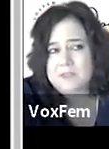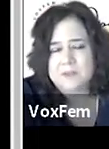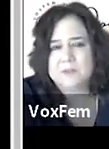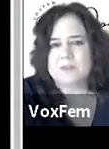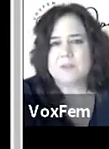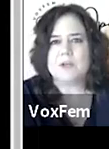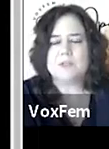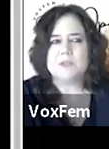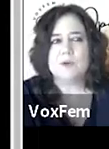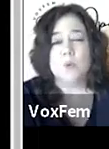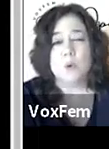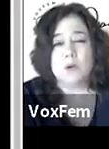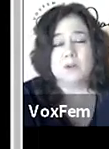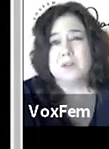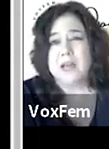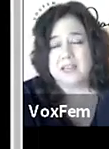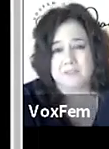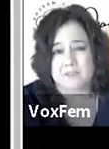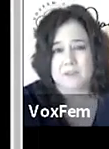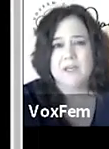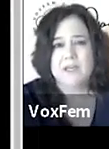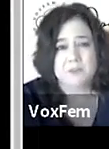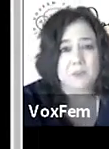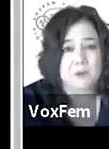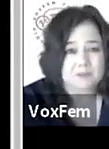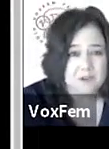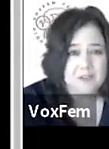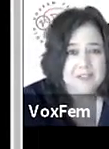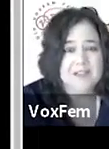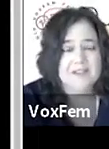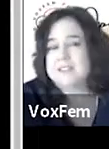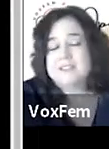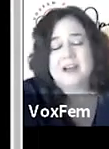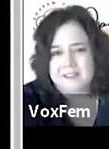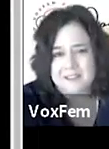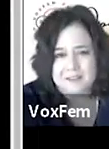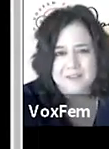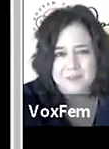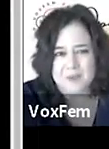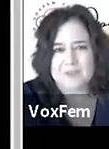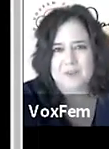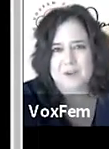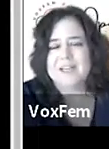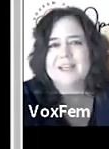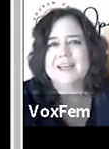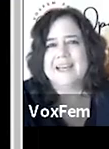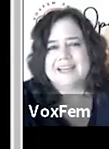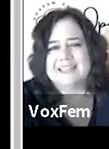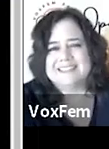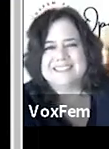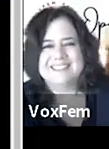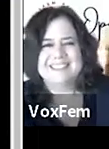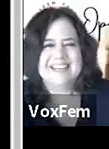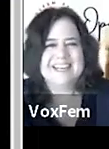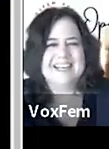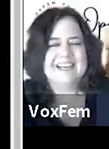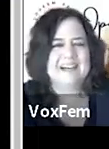don't consider themselves artists, but their work, their life is a work of art. Their entire life is a work of art.